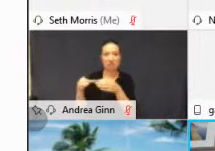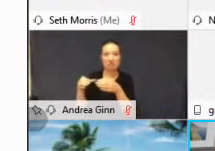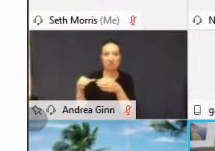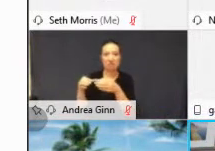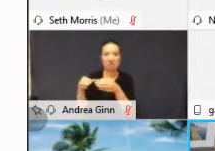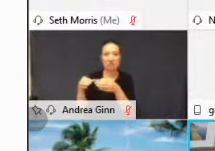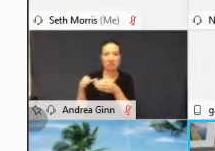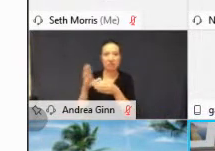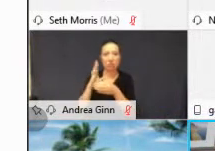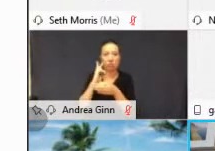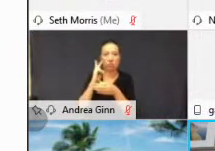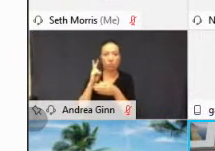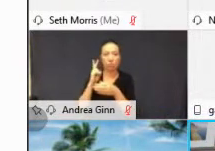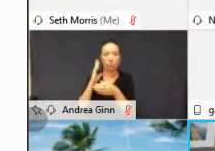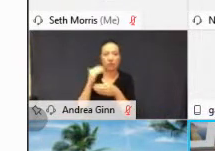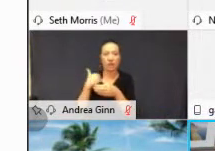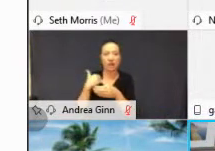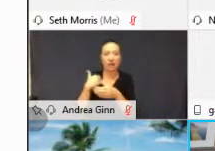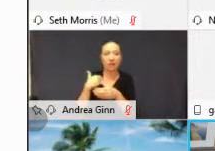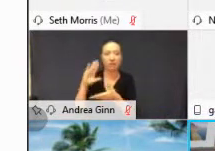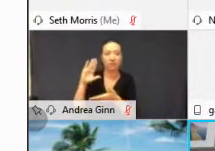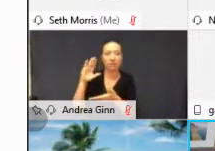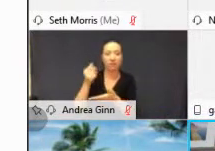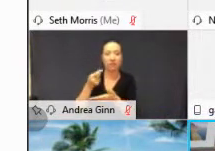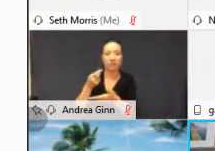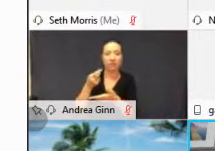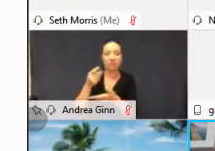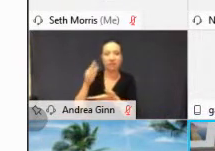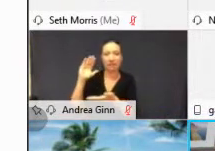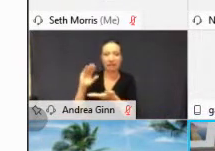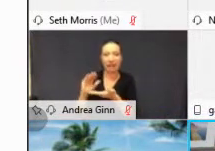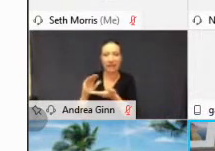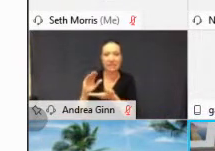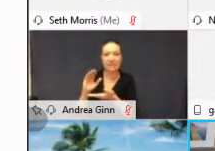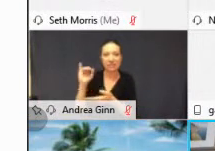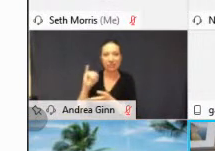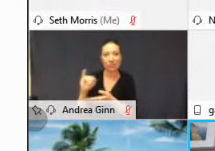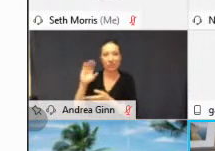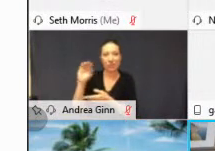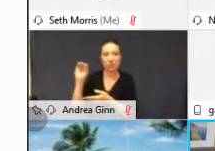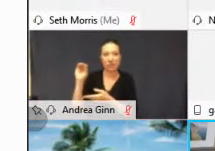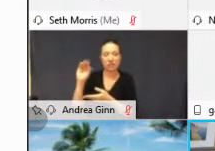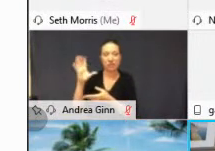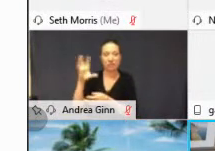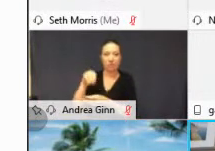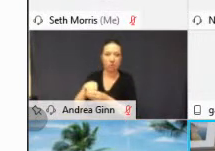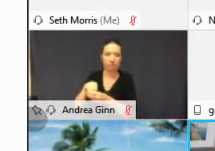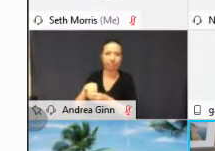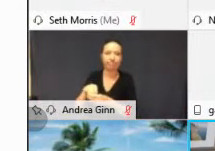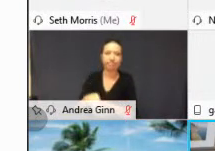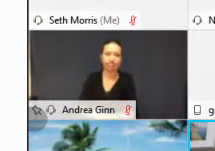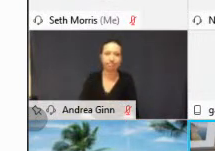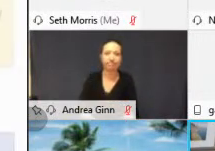see fewer insurers who are willing to participate in New Mexico.